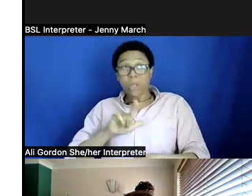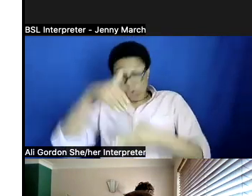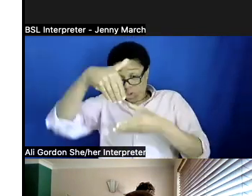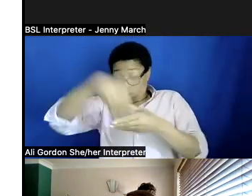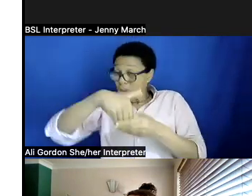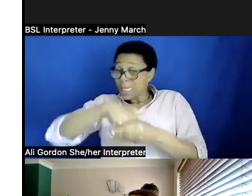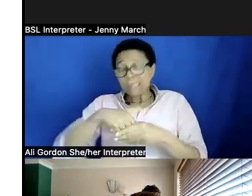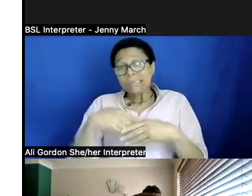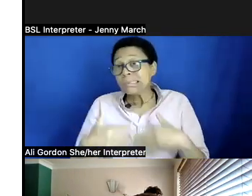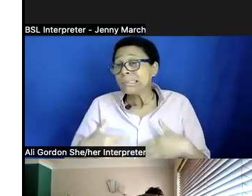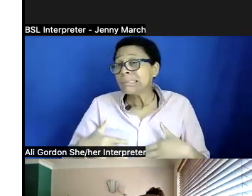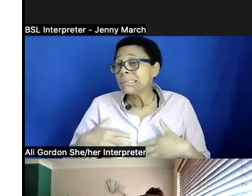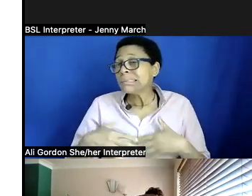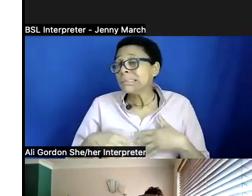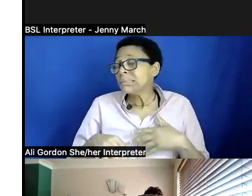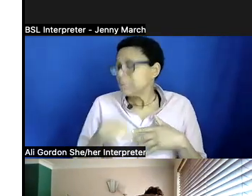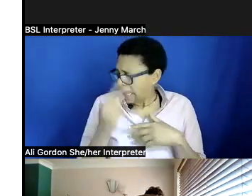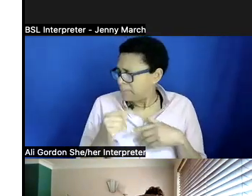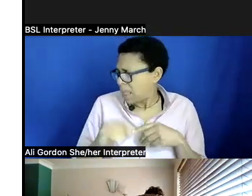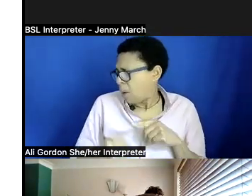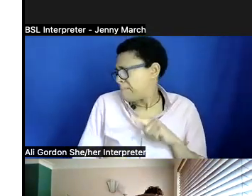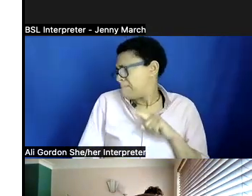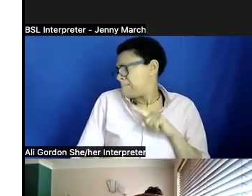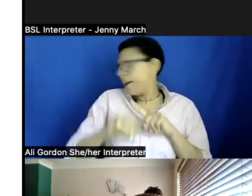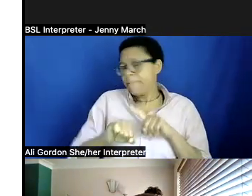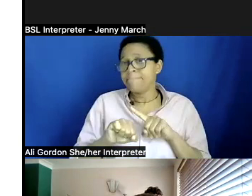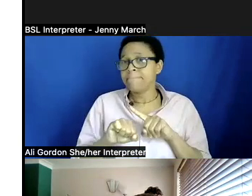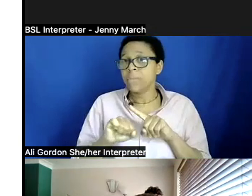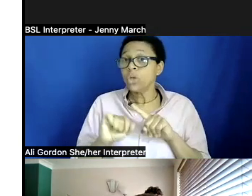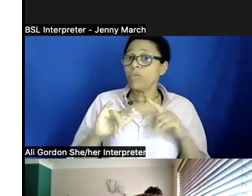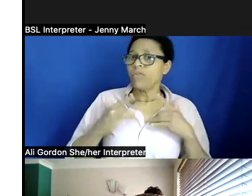is very confrontational, and you feel like